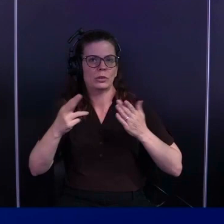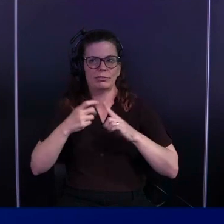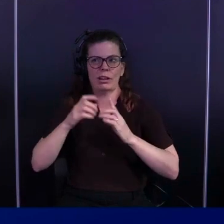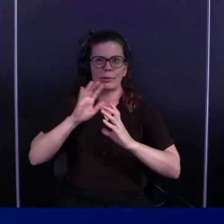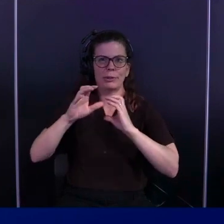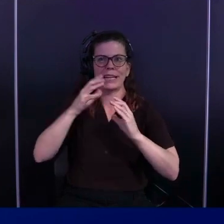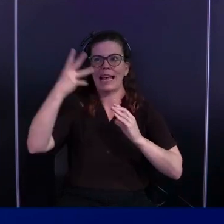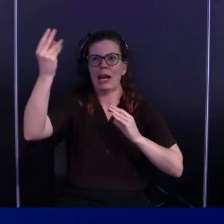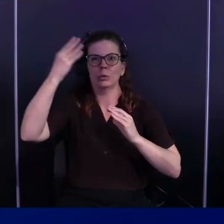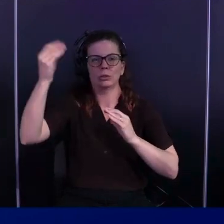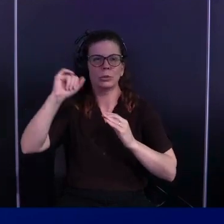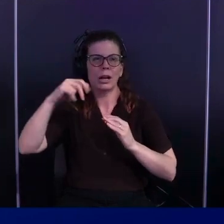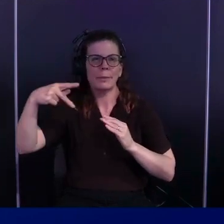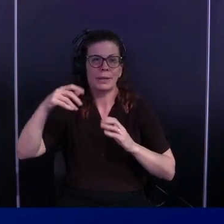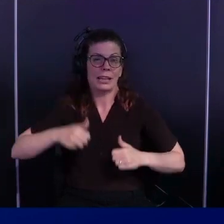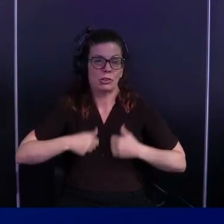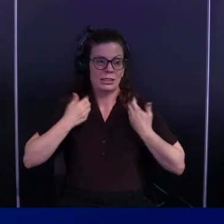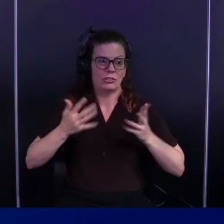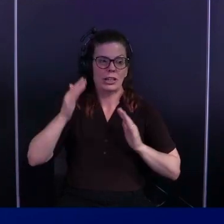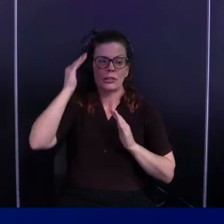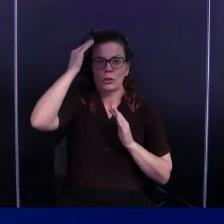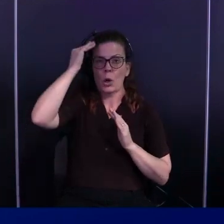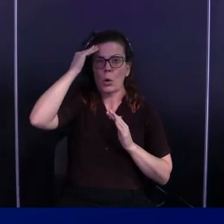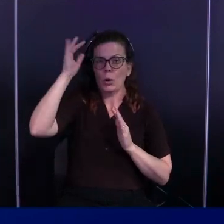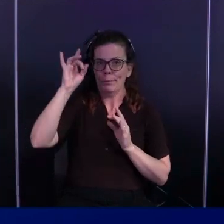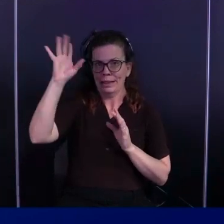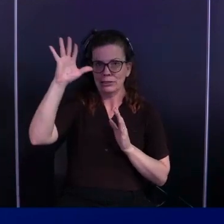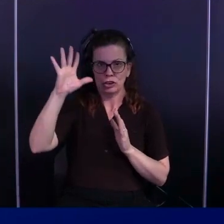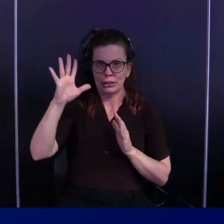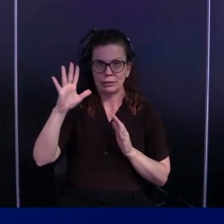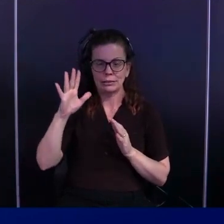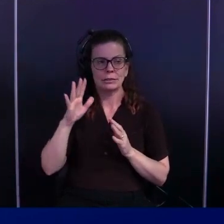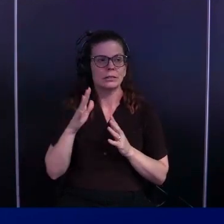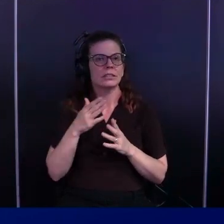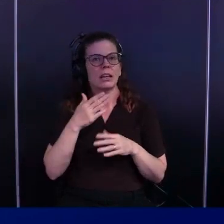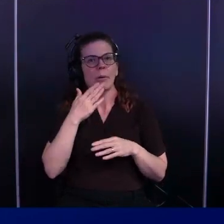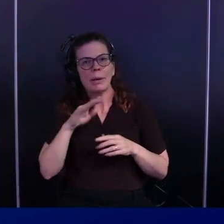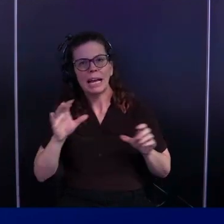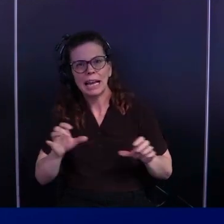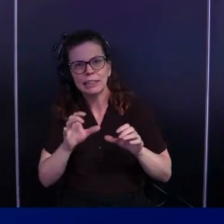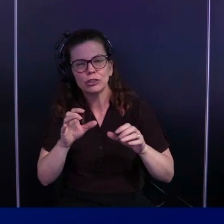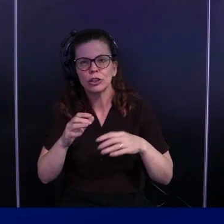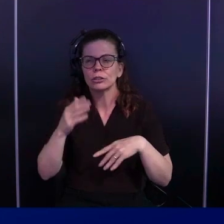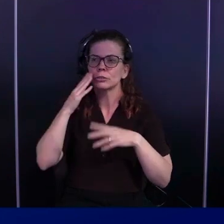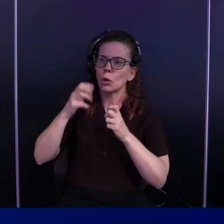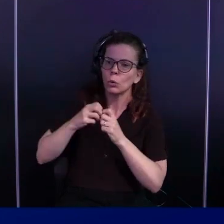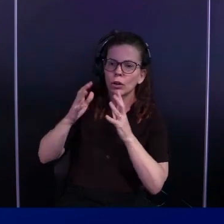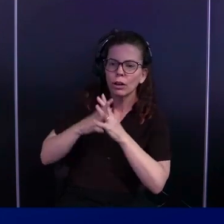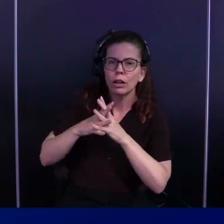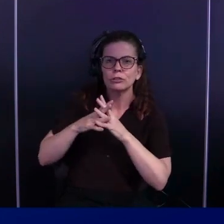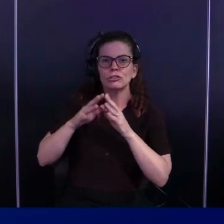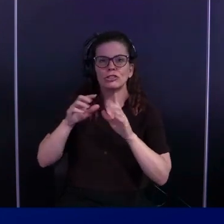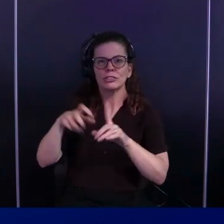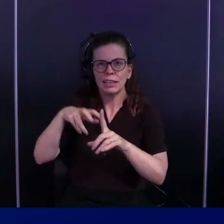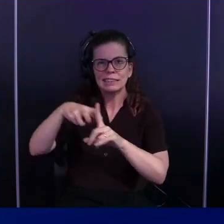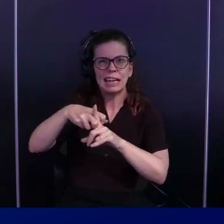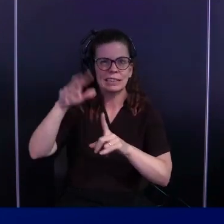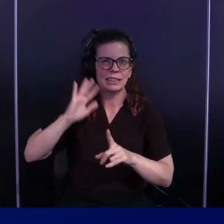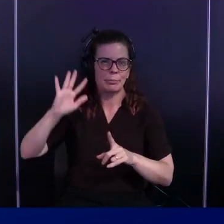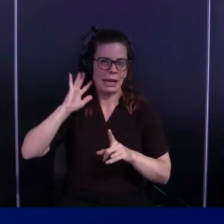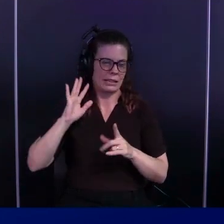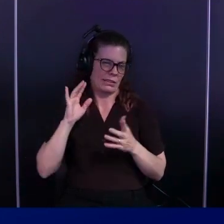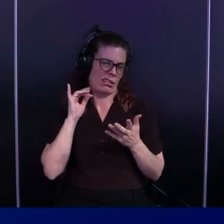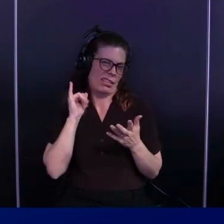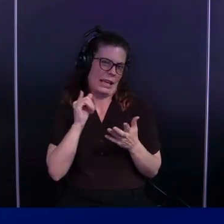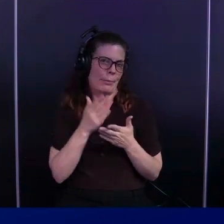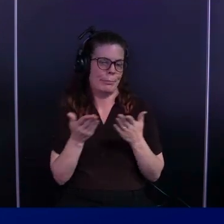out to IP addresses that are known to be malicious, kind of bad actors, known to have launched attacks in the past or whatnot. So that's kind of one piece,